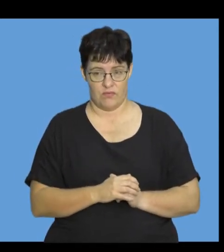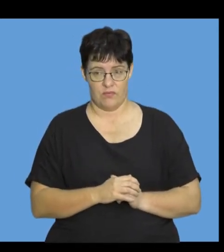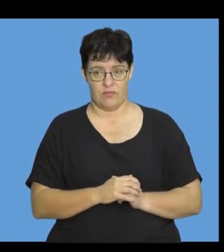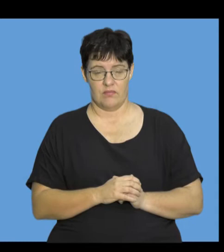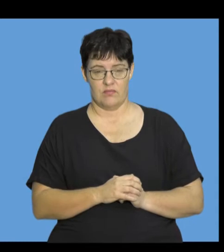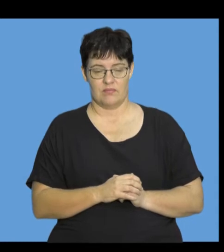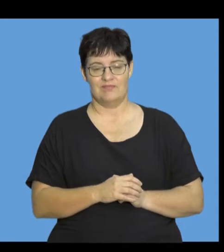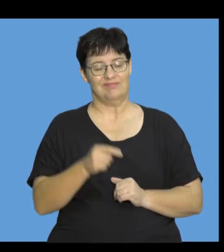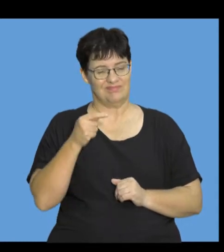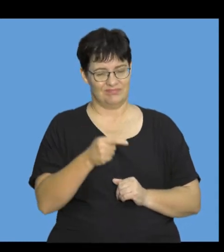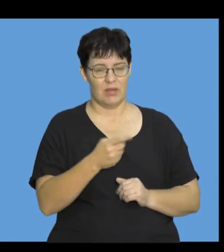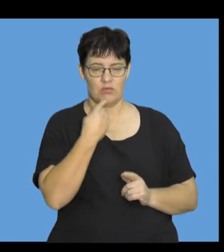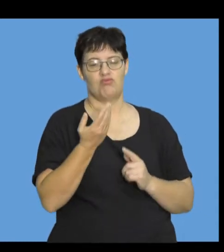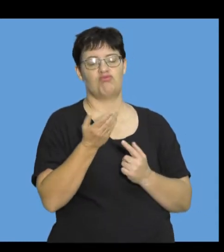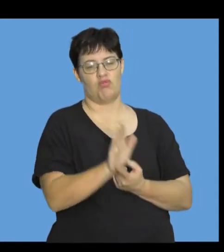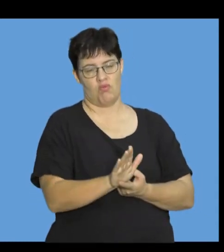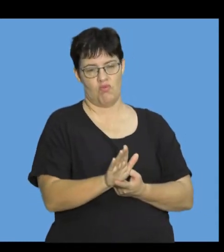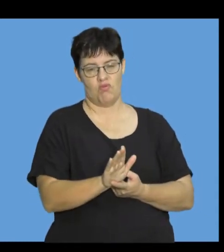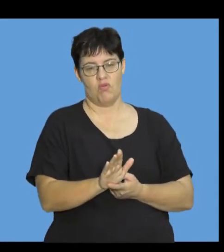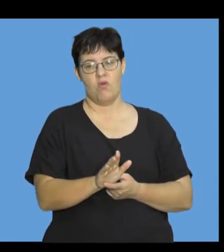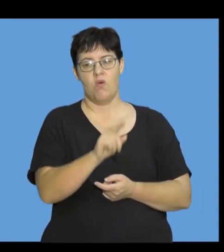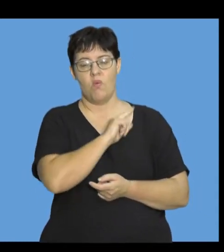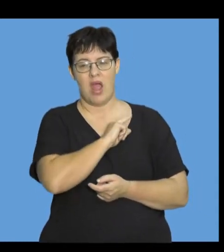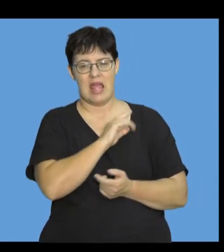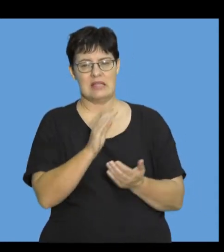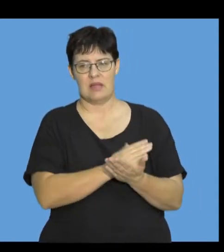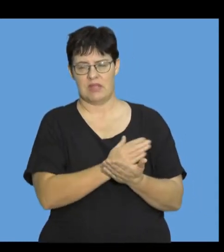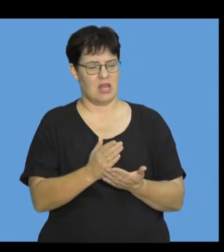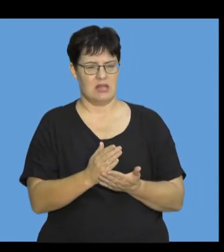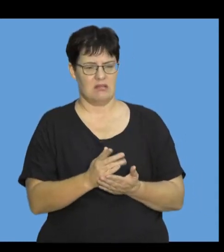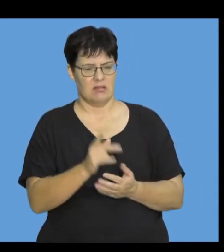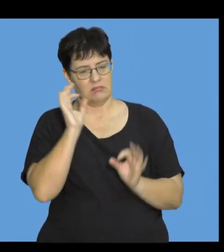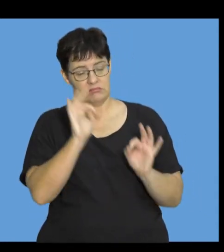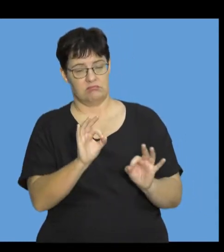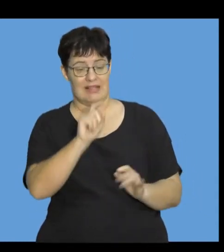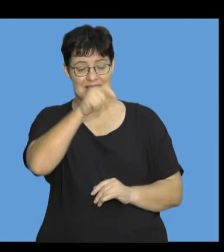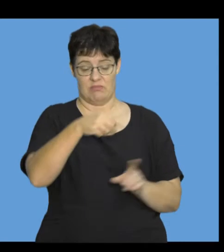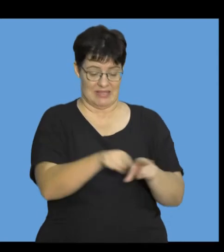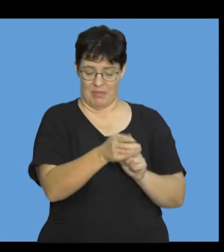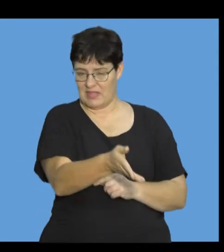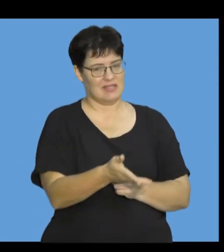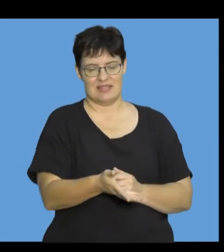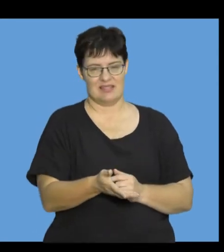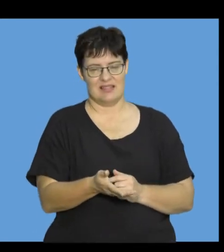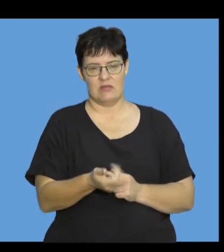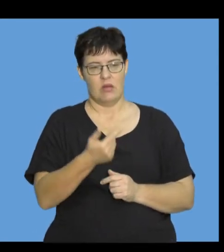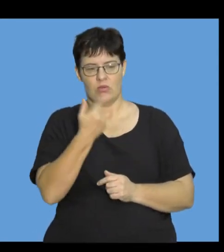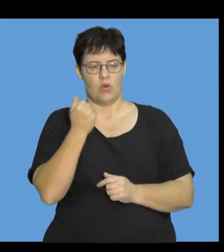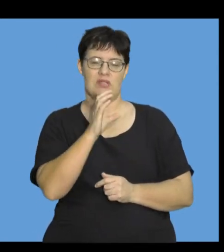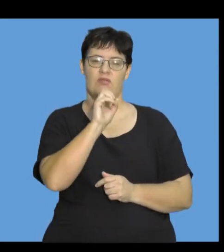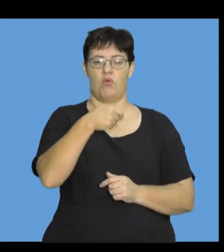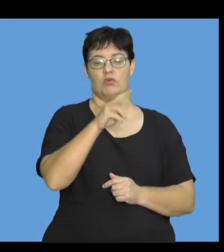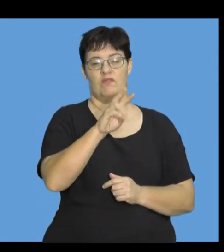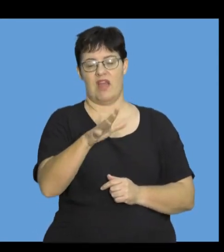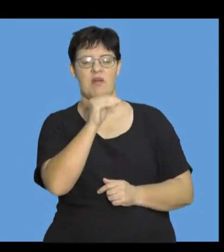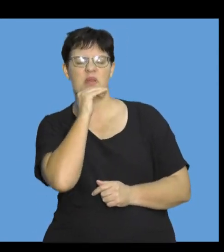over 4, right? So that's, I'm just showing you this because at times you're not going to get a straightforward decimal like this one, where